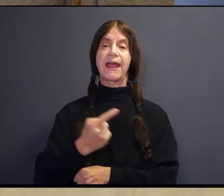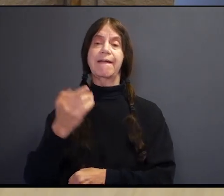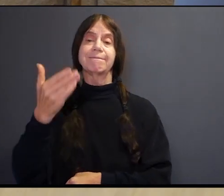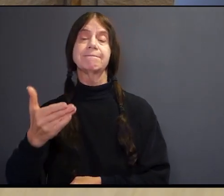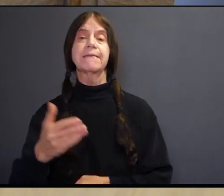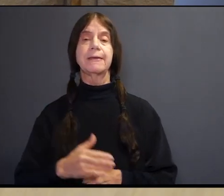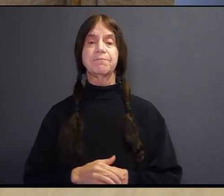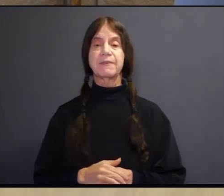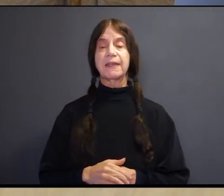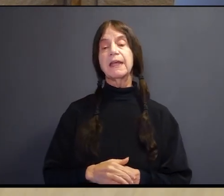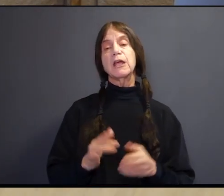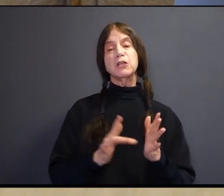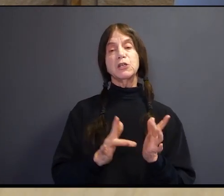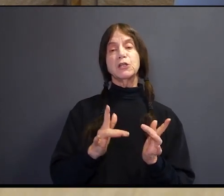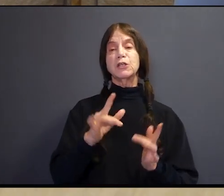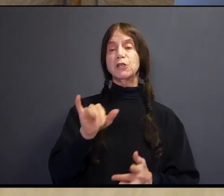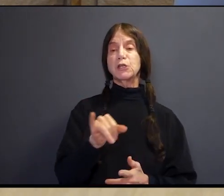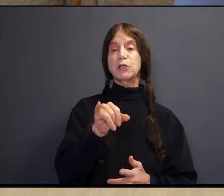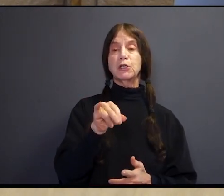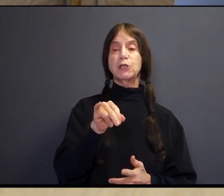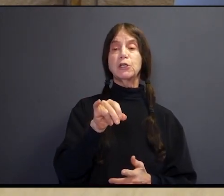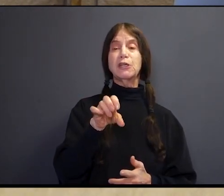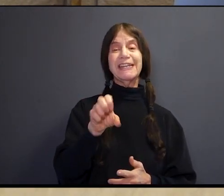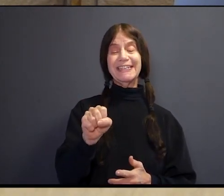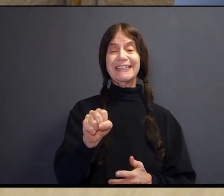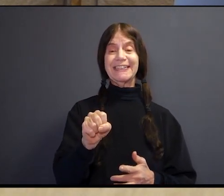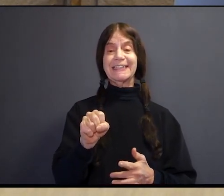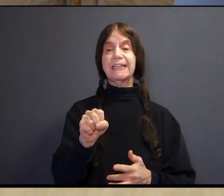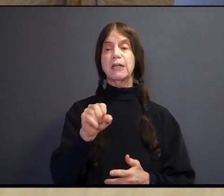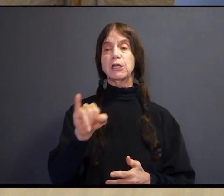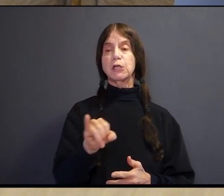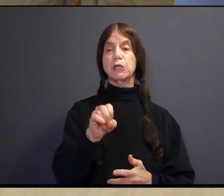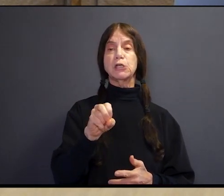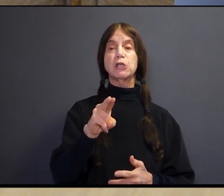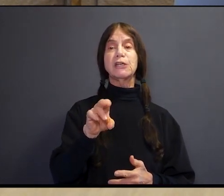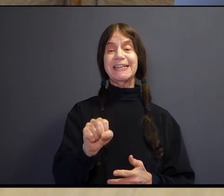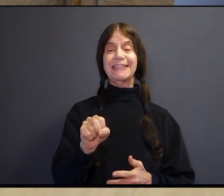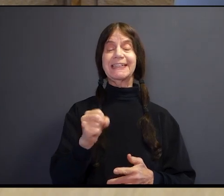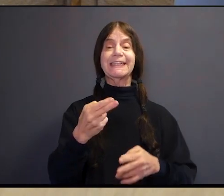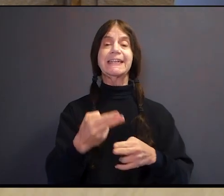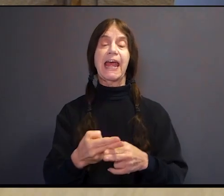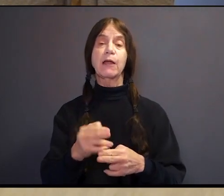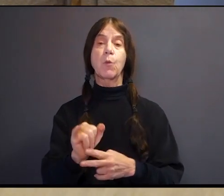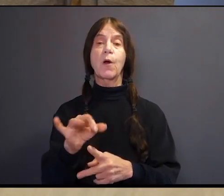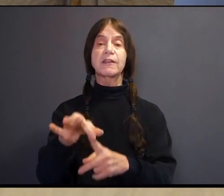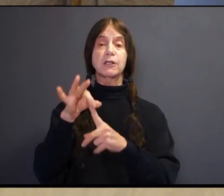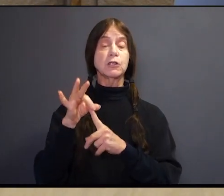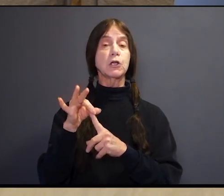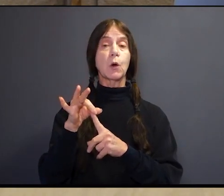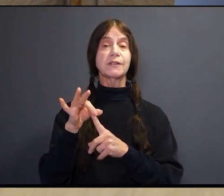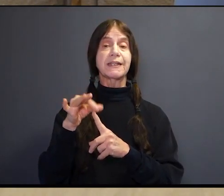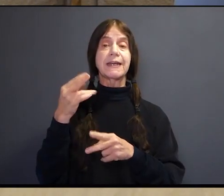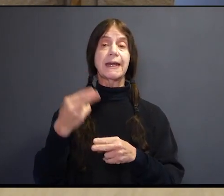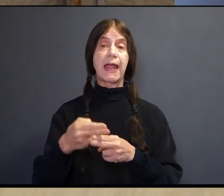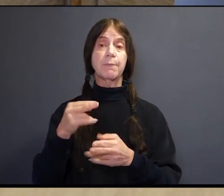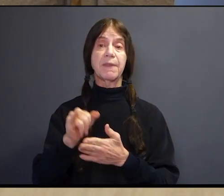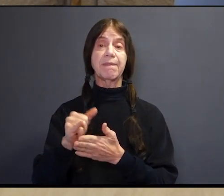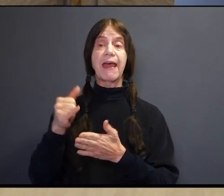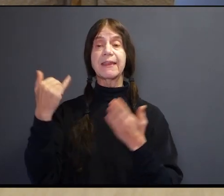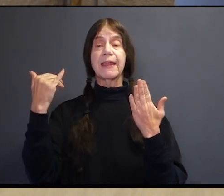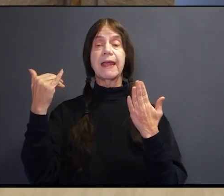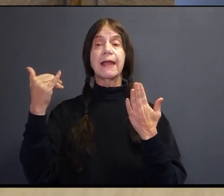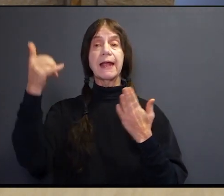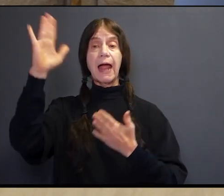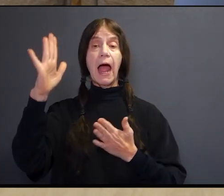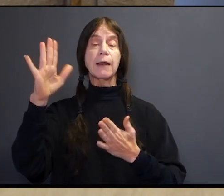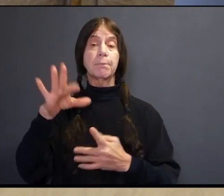choice. It was communicated as the chosen name for the child both to Joseph and to Mary by